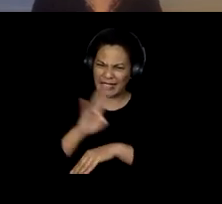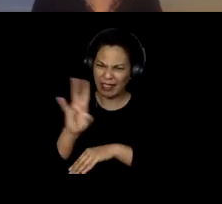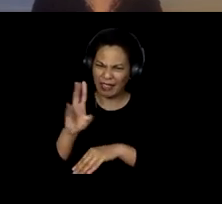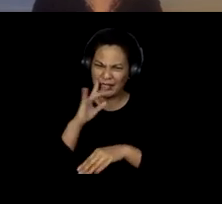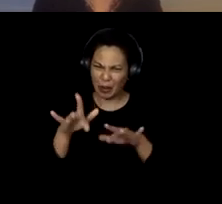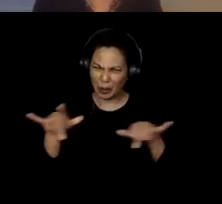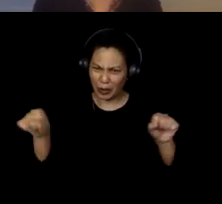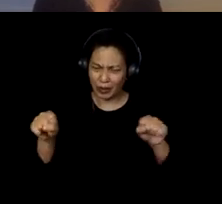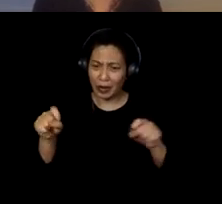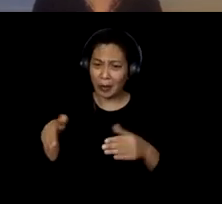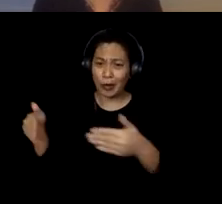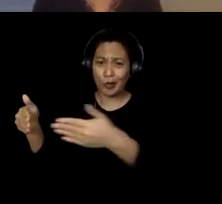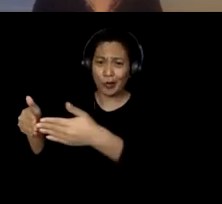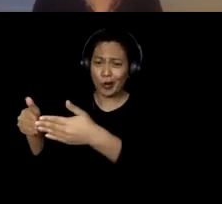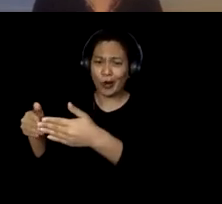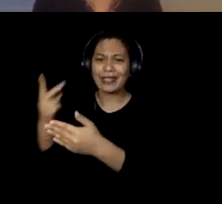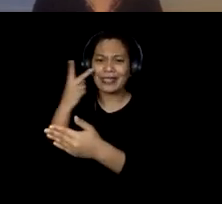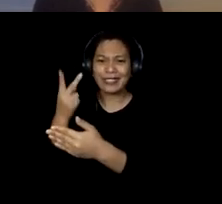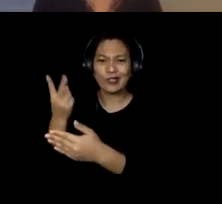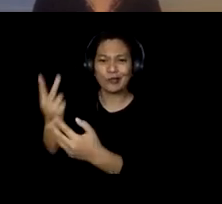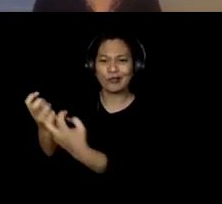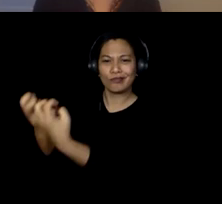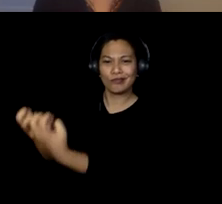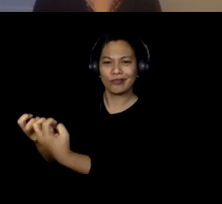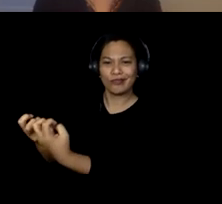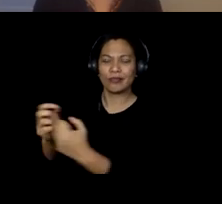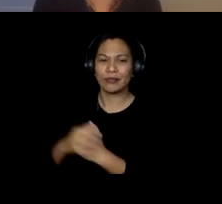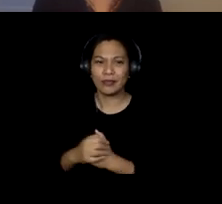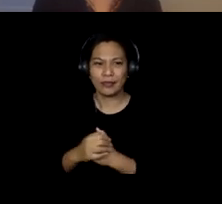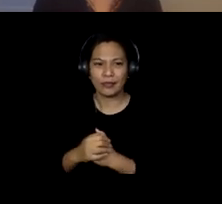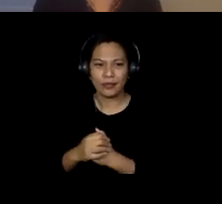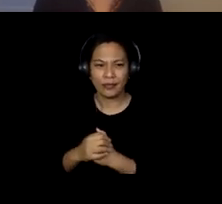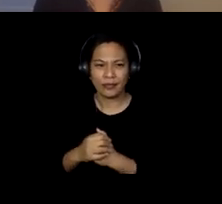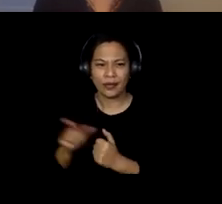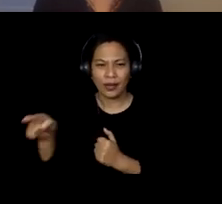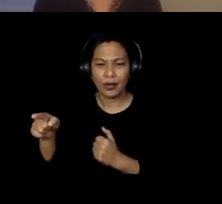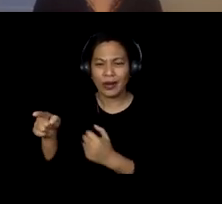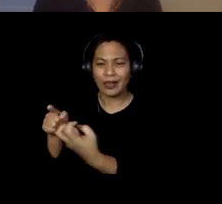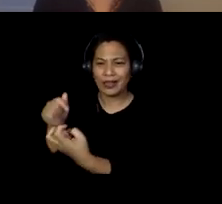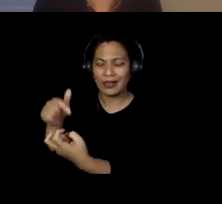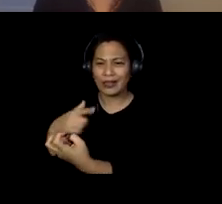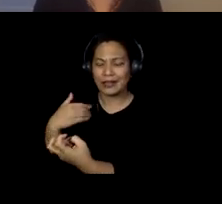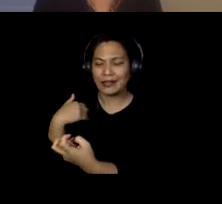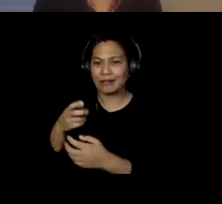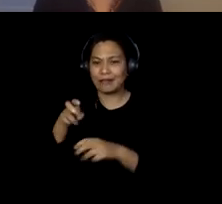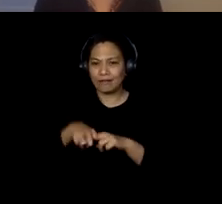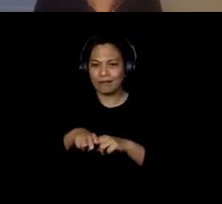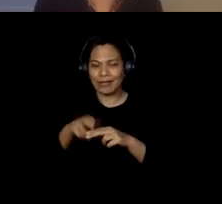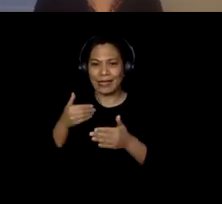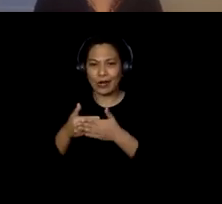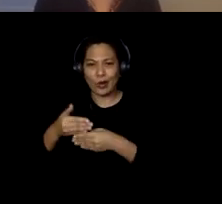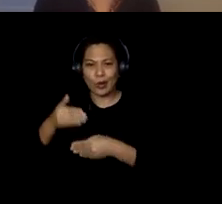corner, a young couple sits silently side by side. You sit down at a window seat and pull out your phone to look at your shopping